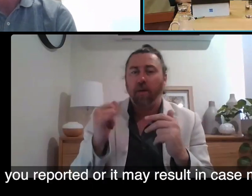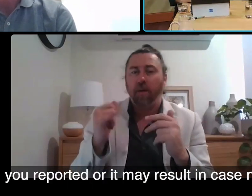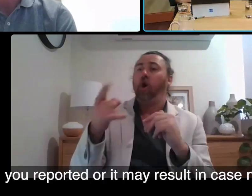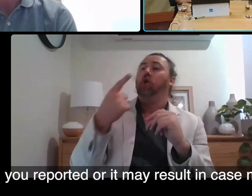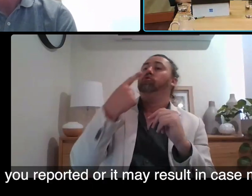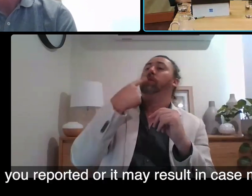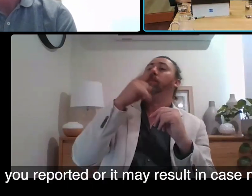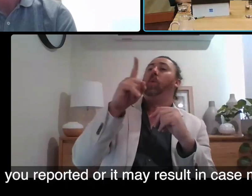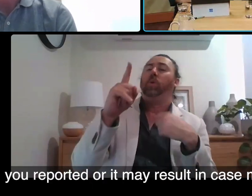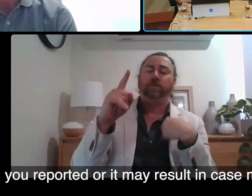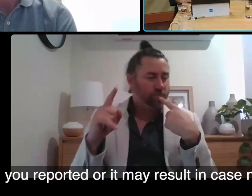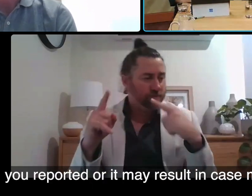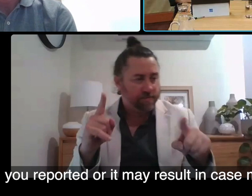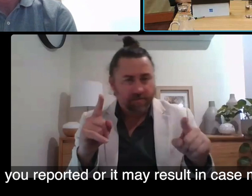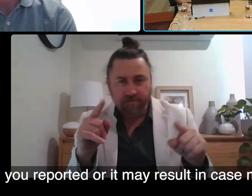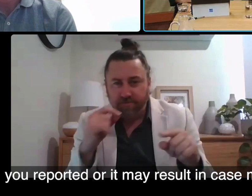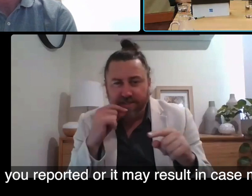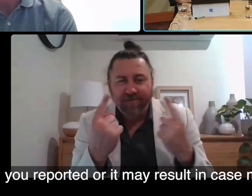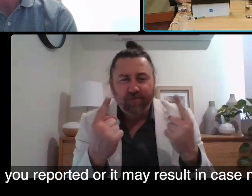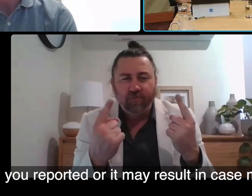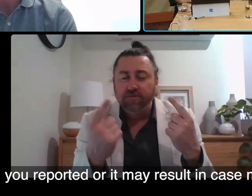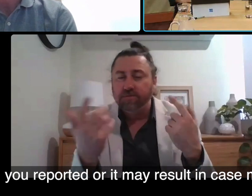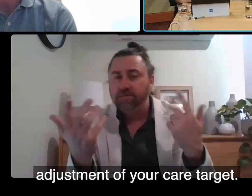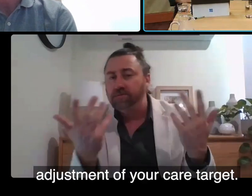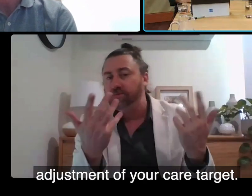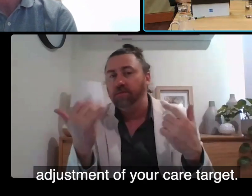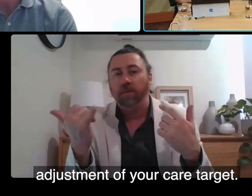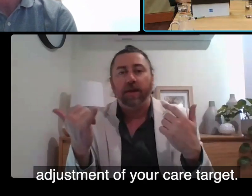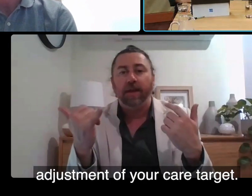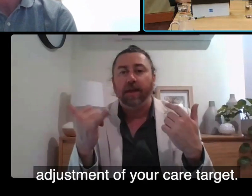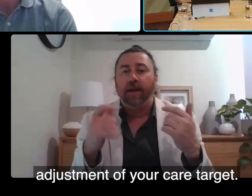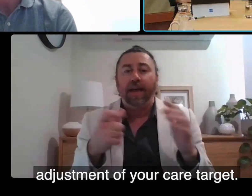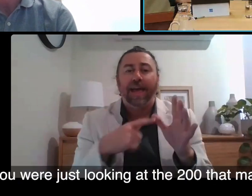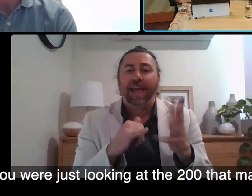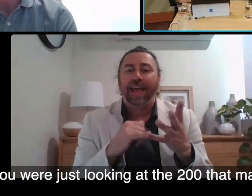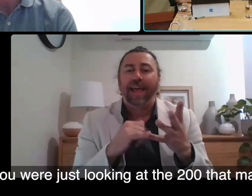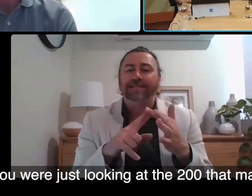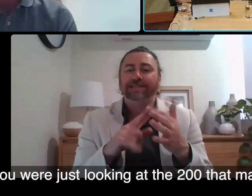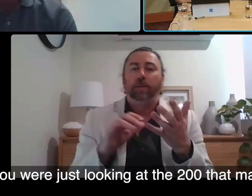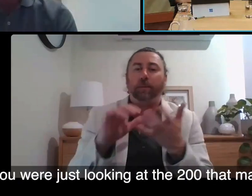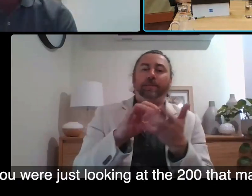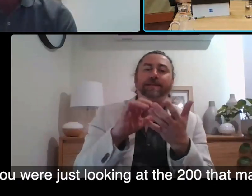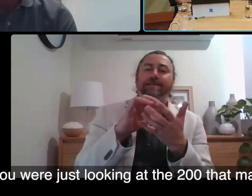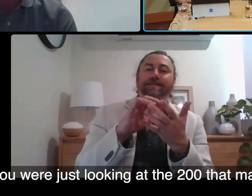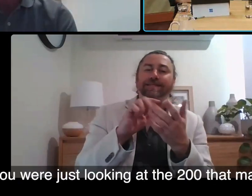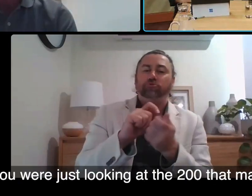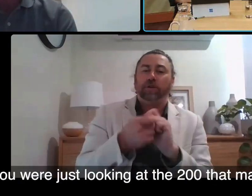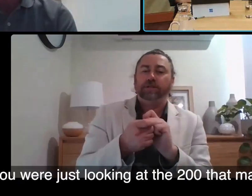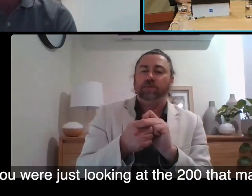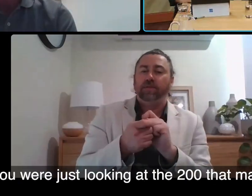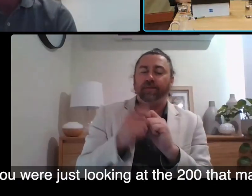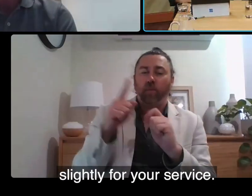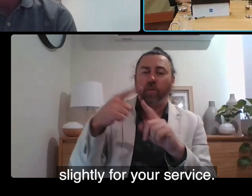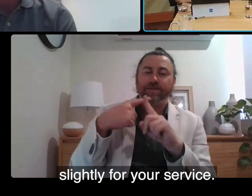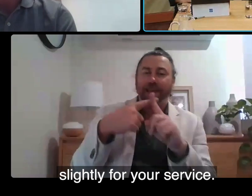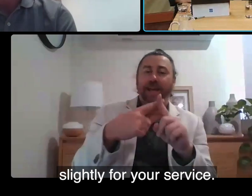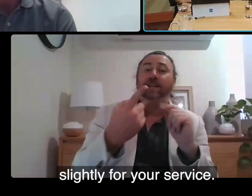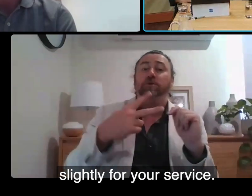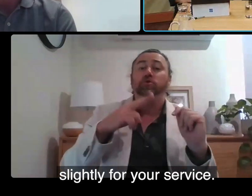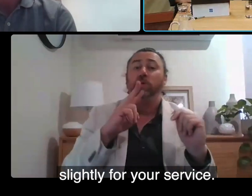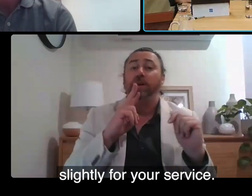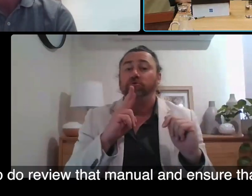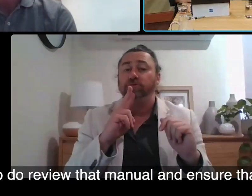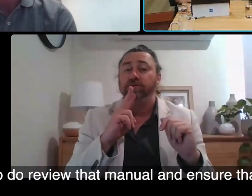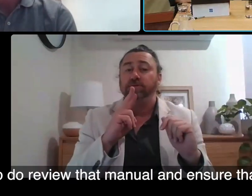reported. Or it may result in case mix adjustment of your care target. So if you were just looking at the 200, that may change slightly